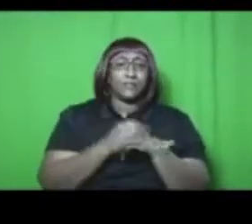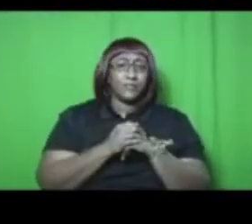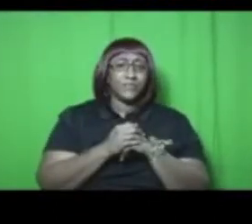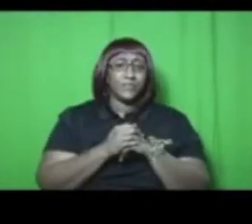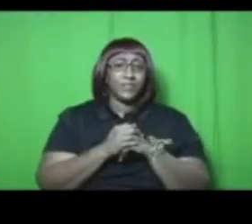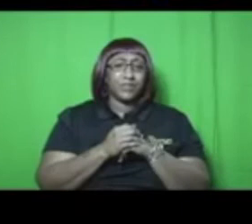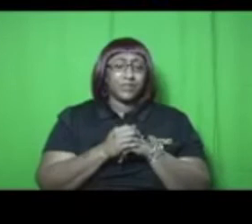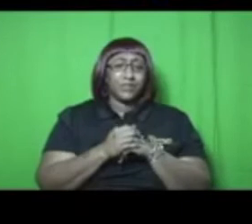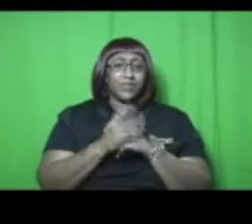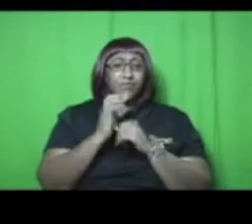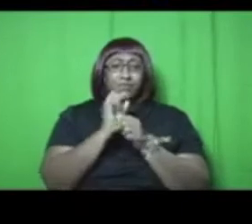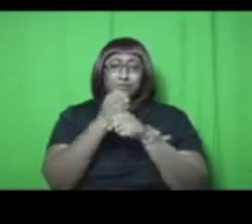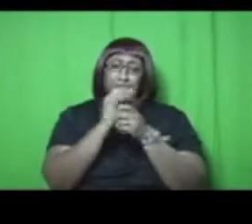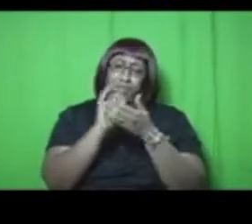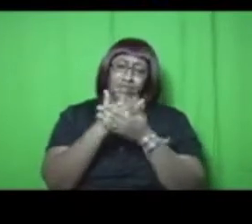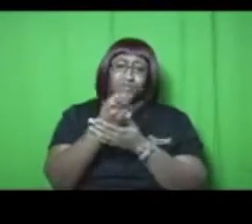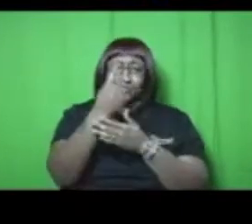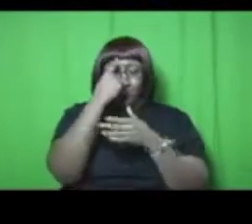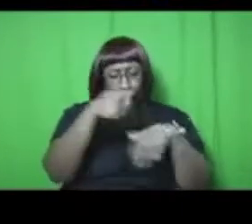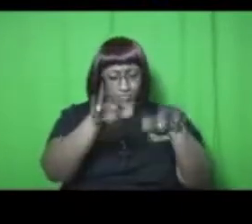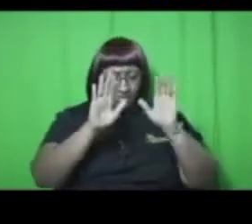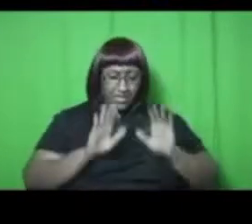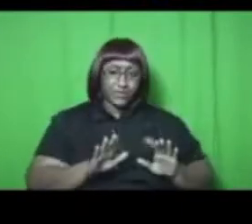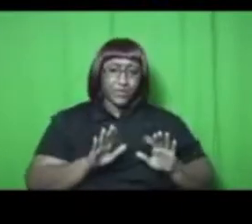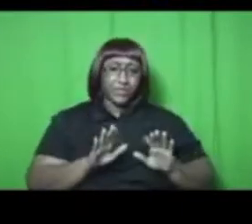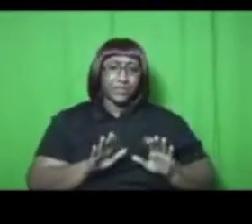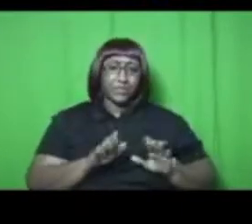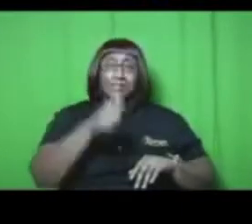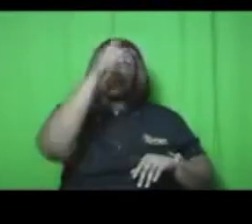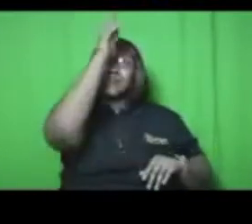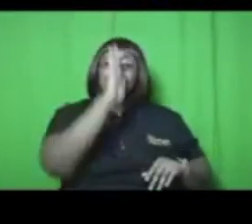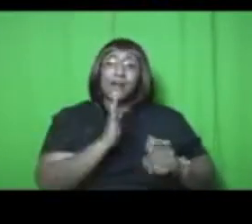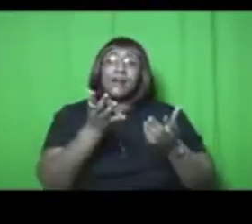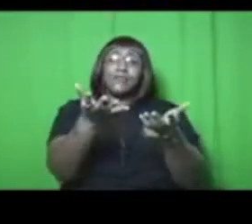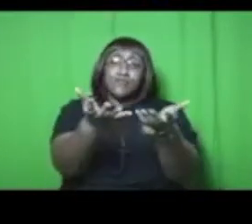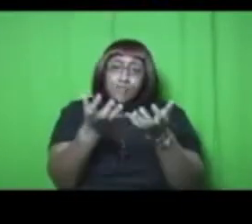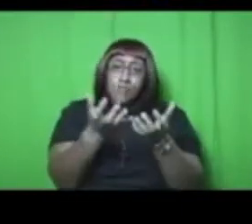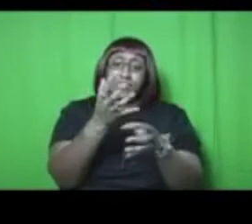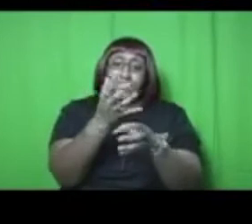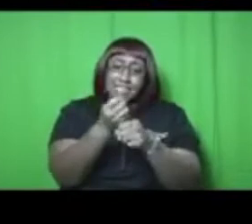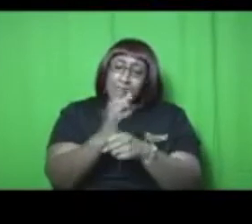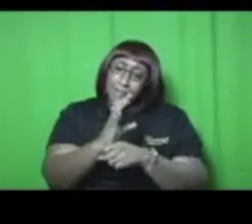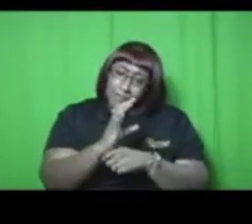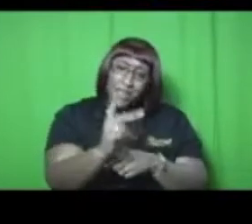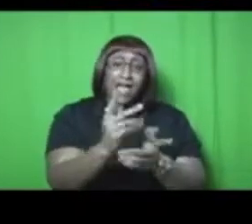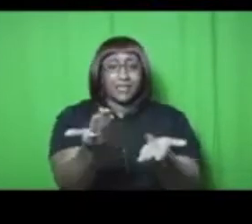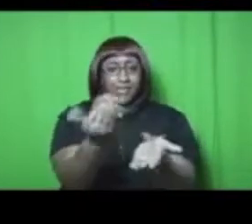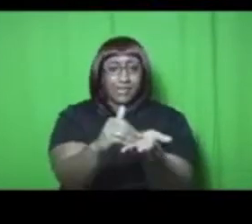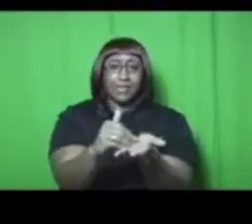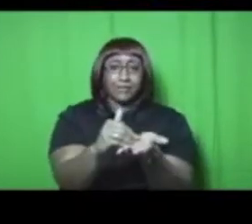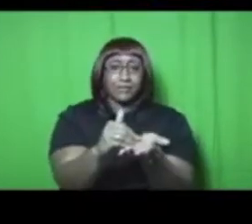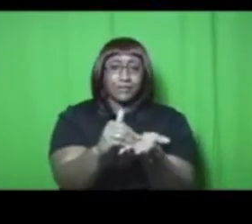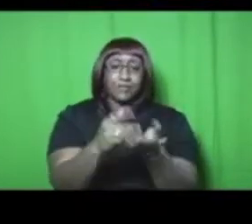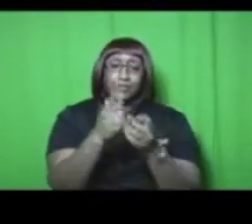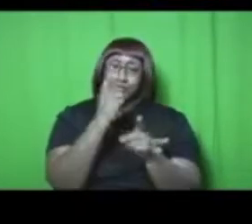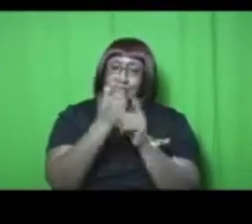to rejuvenate what you thought was buried. God wants to get it back again.